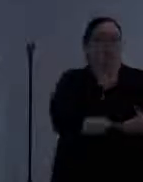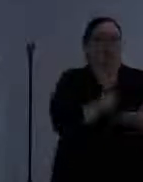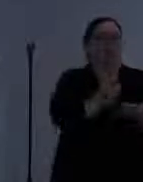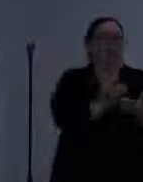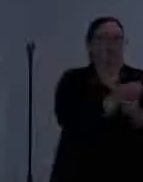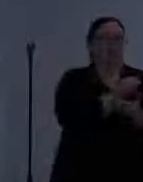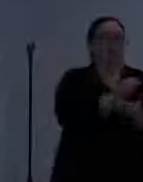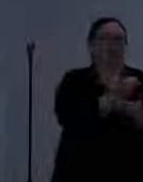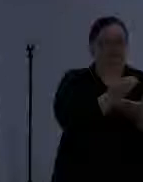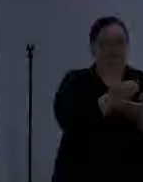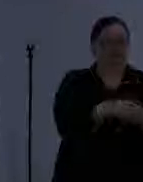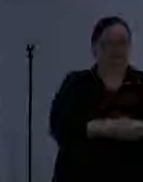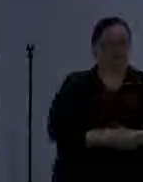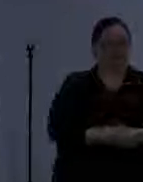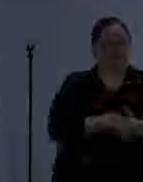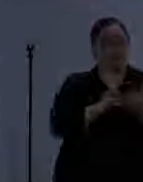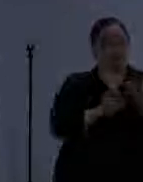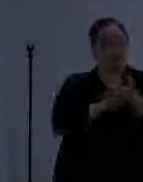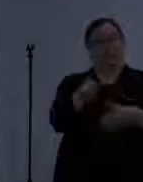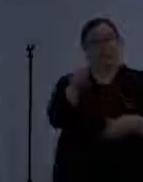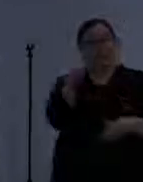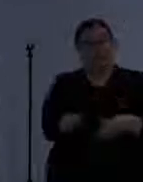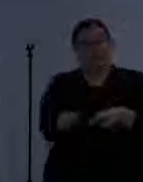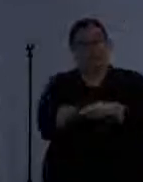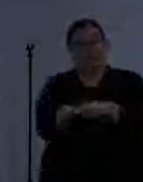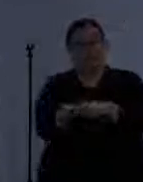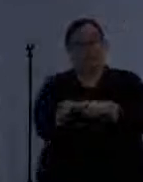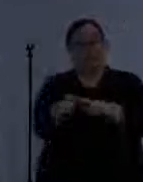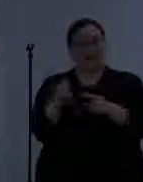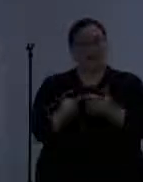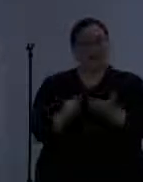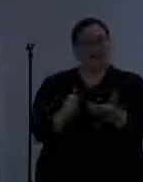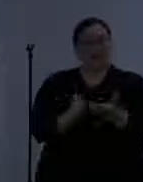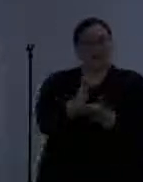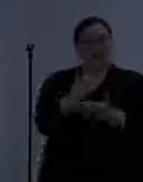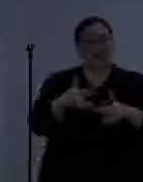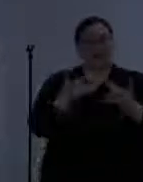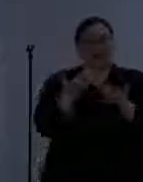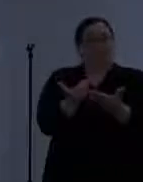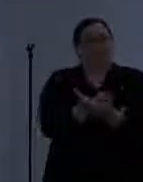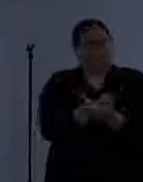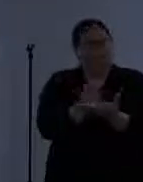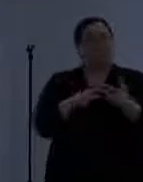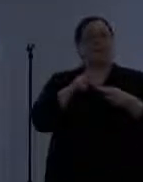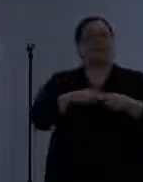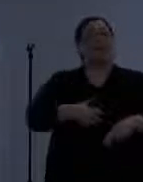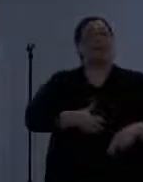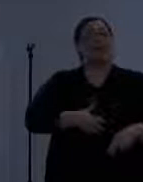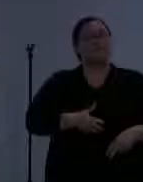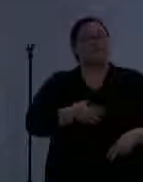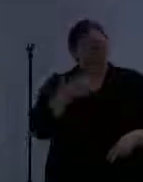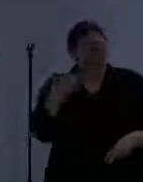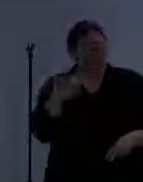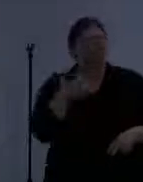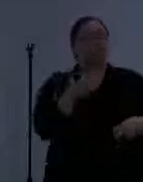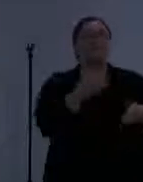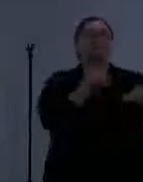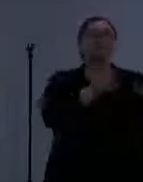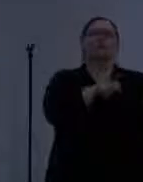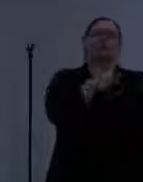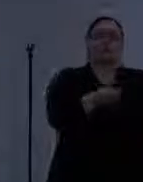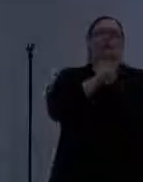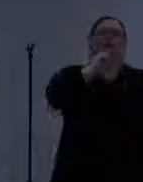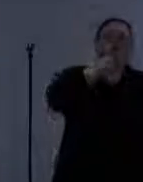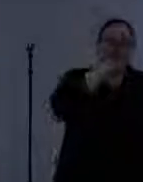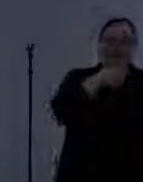to feel safe and to make complaints and to have complaints acted on. So this is that sort of comes to some of, I think,